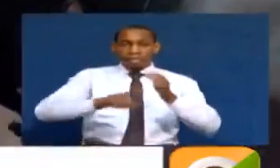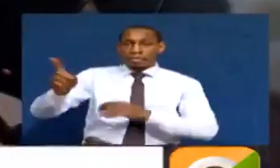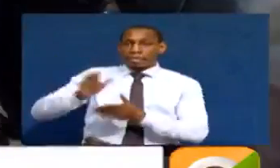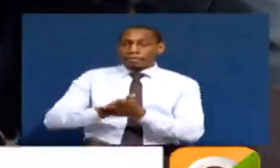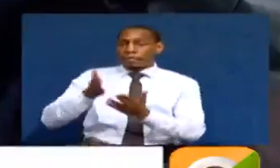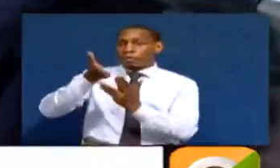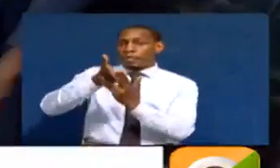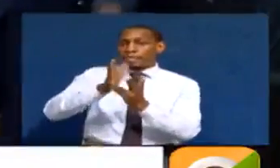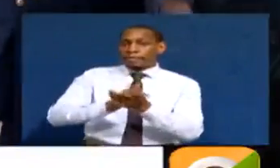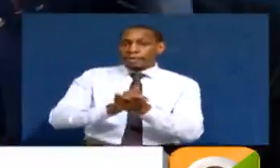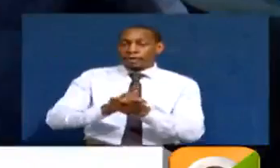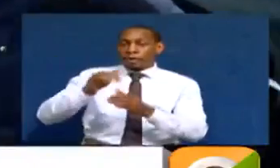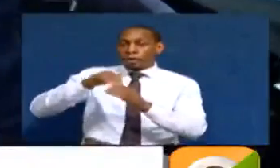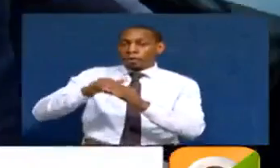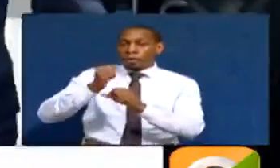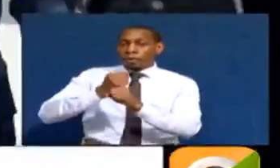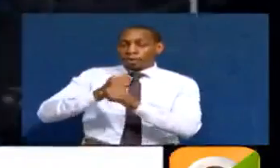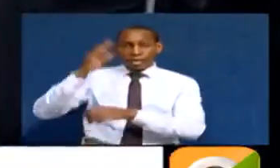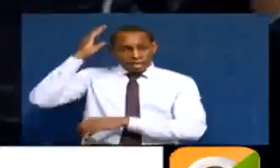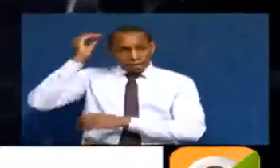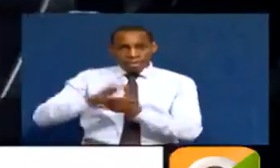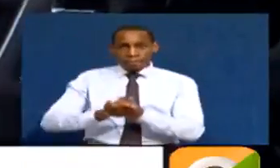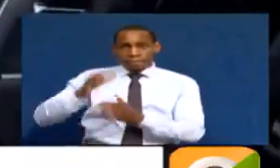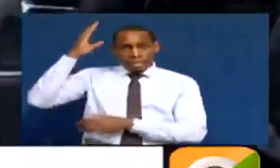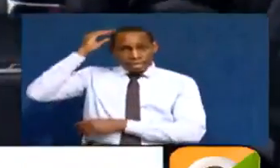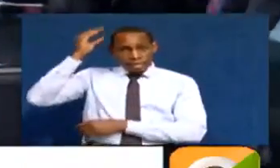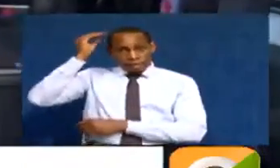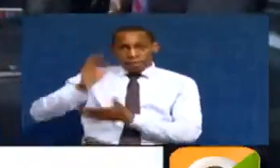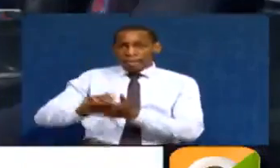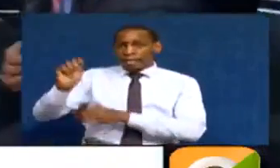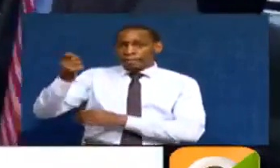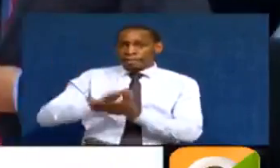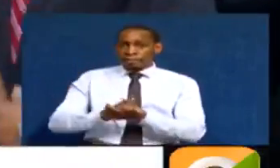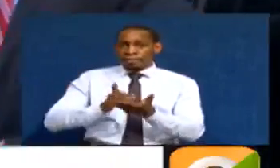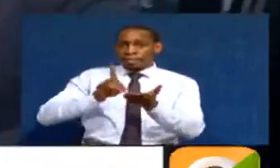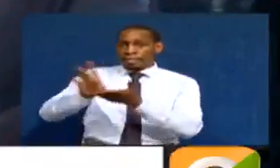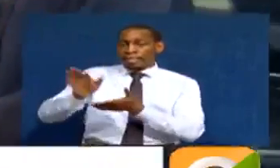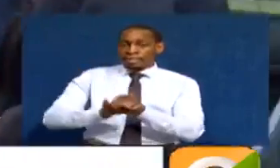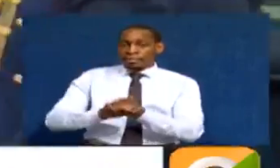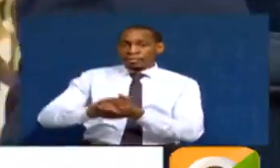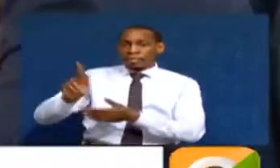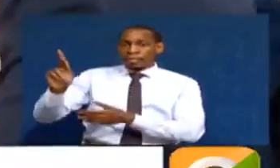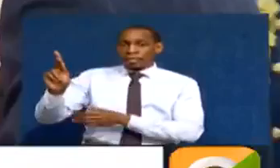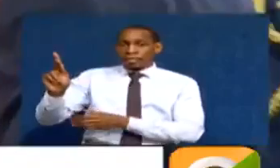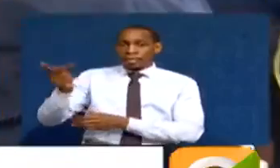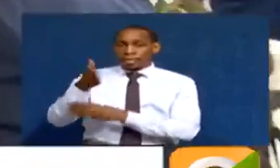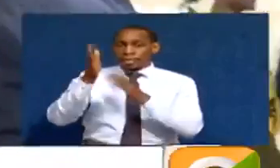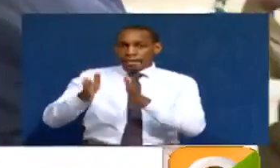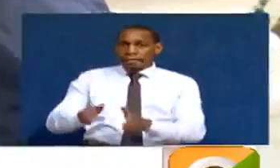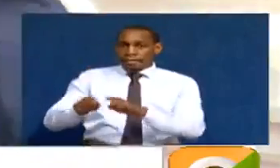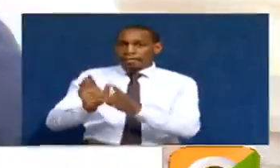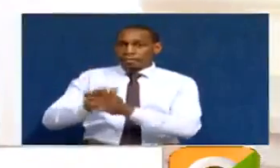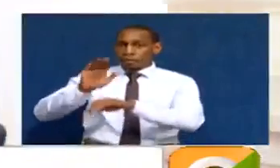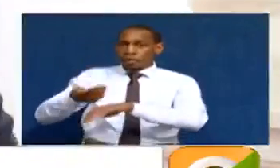of meddling in its internal affairs. Somalia President Mohamed Abdullahi Farmajo expelled Kenya's envoy to Mogadishu and called